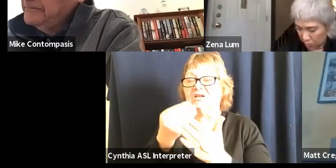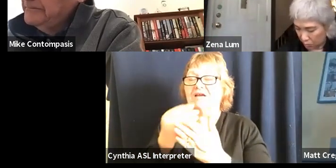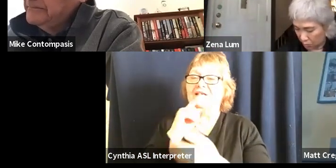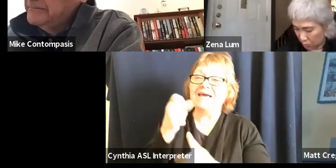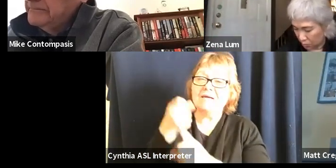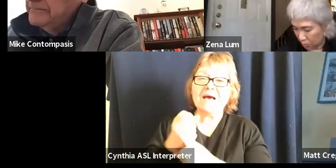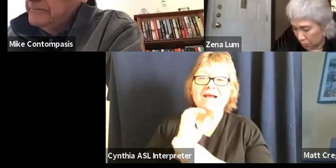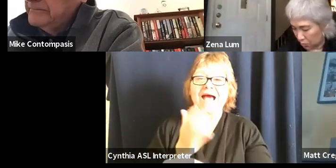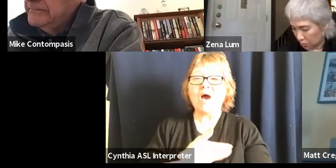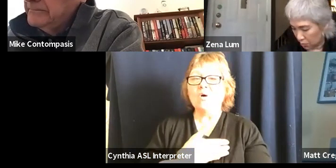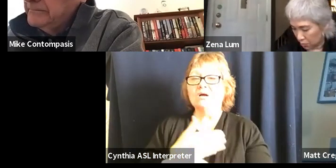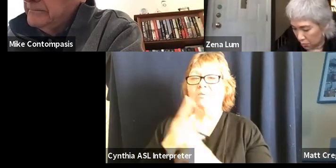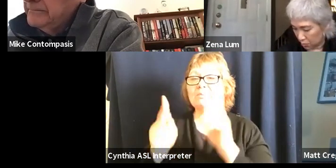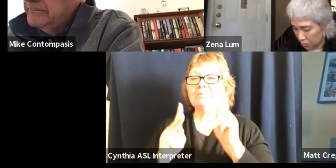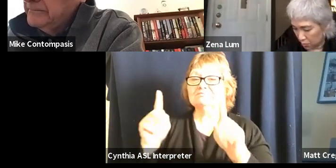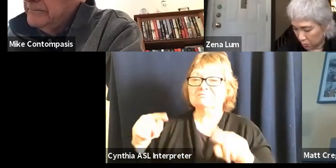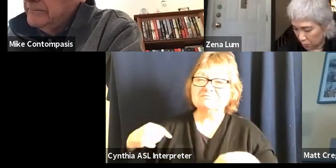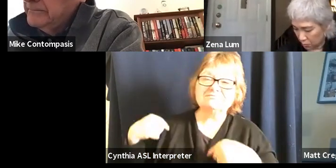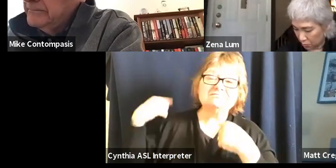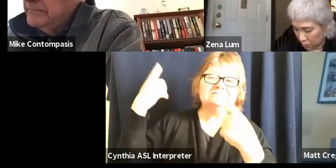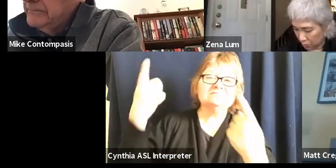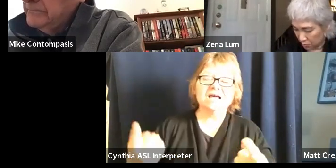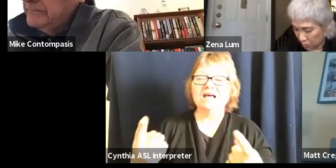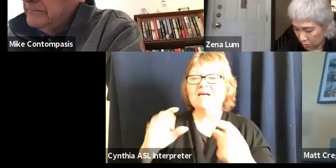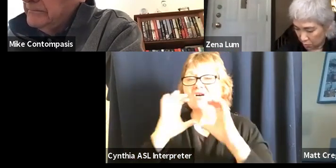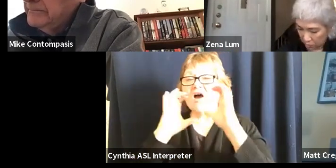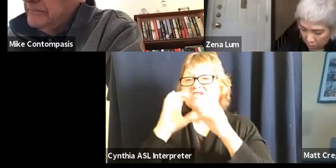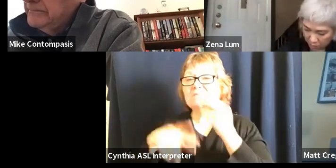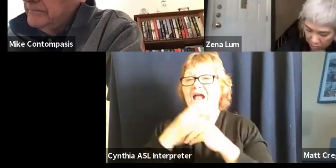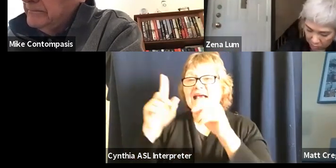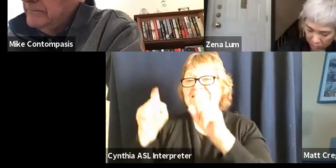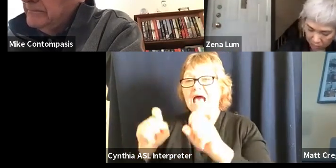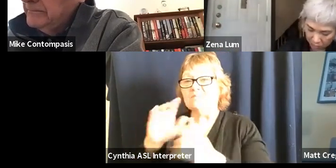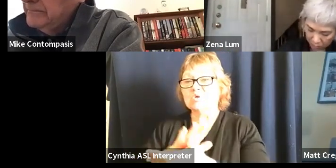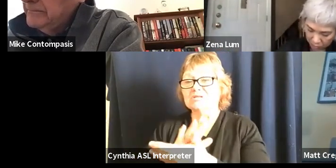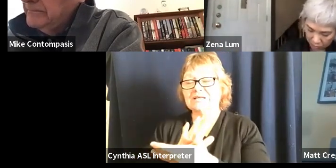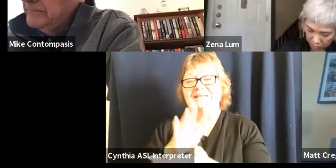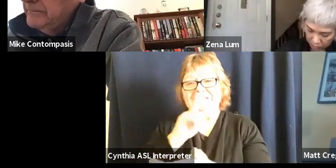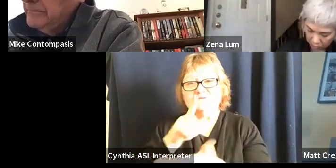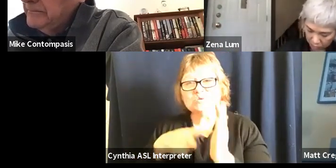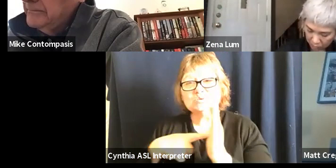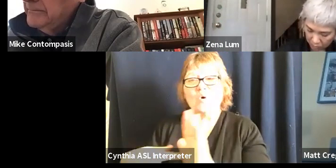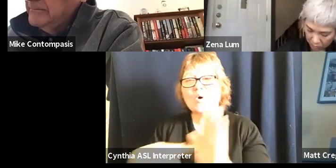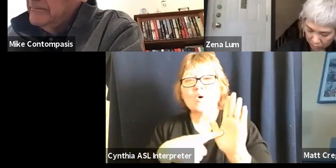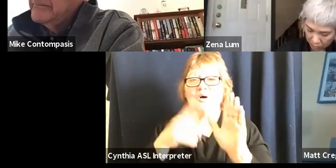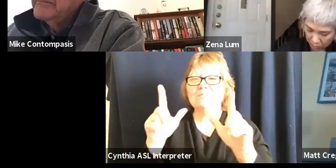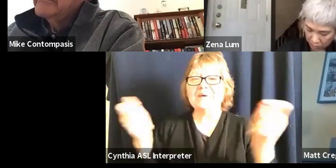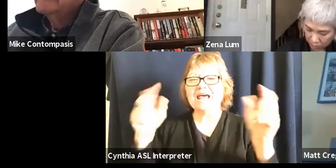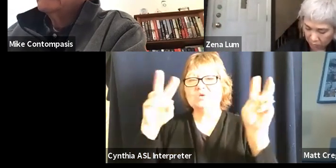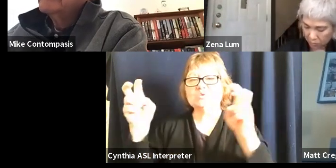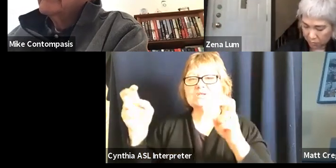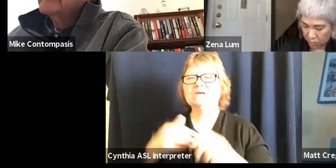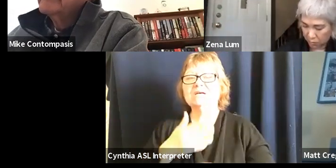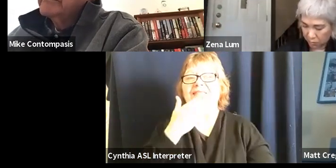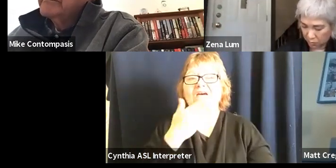decades. The conversation around exam schools needs to reflect these larger issues. Thank you for listening.